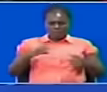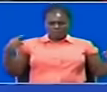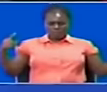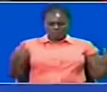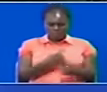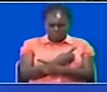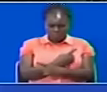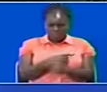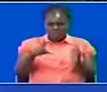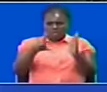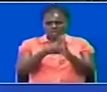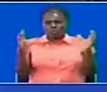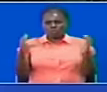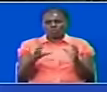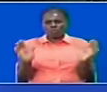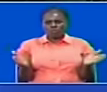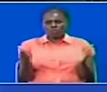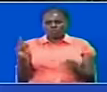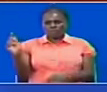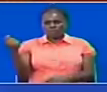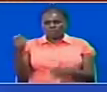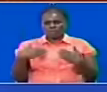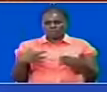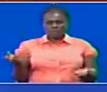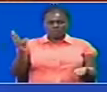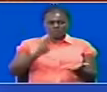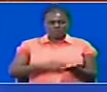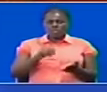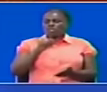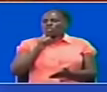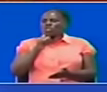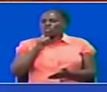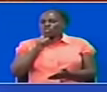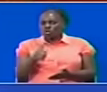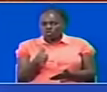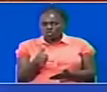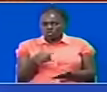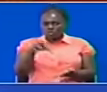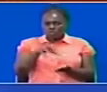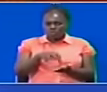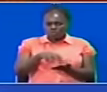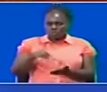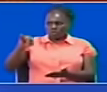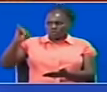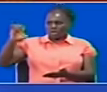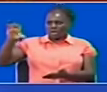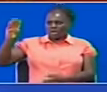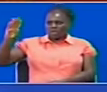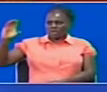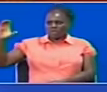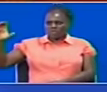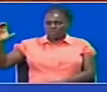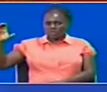legal team on the need to mobilize more Kenyans to register. It is not in the place of the IEBC, the first